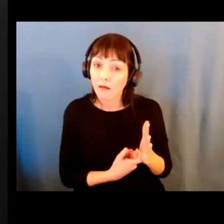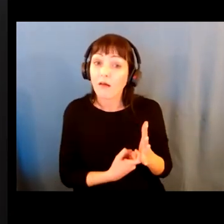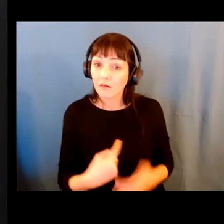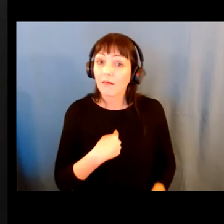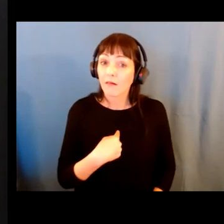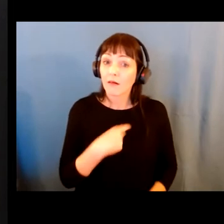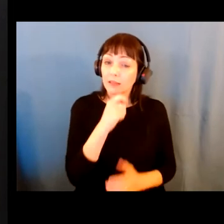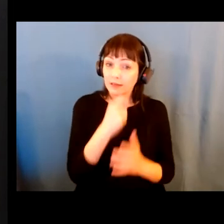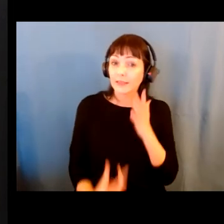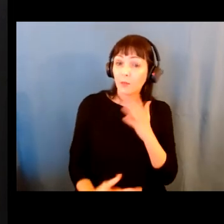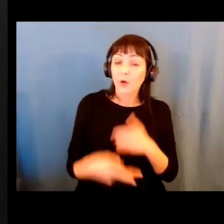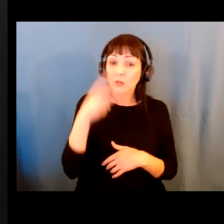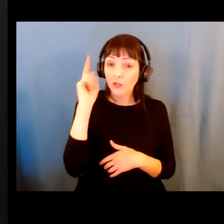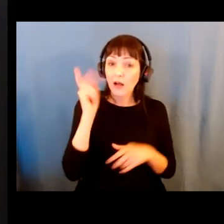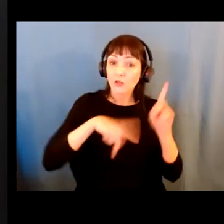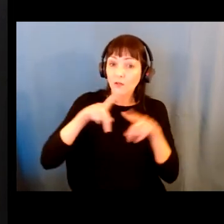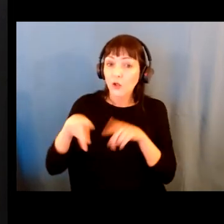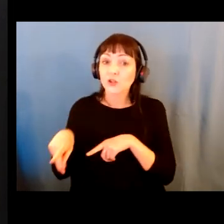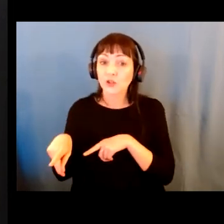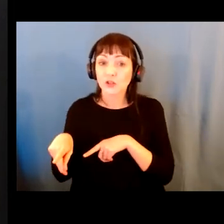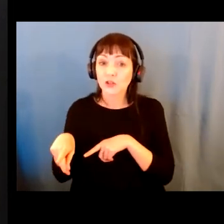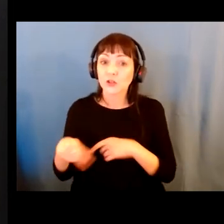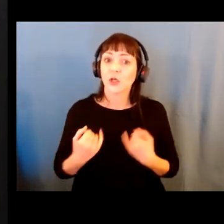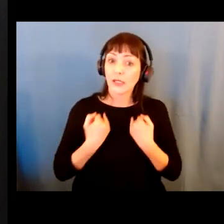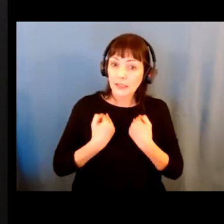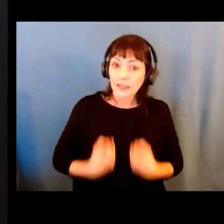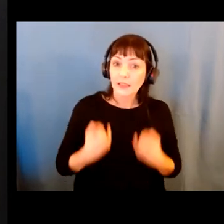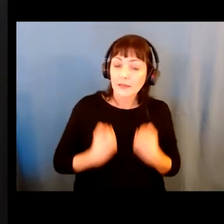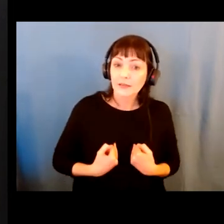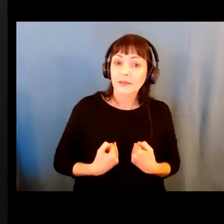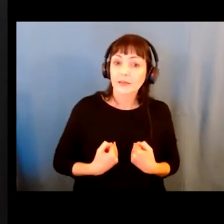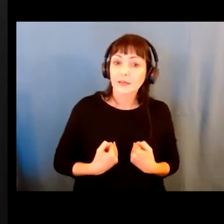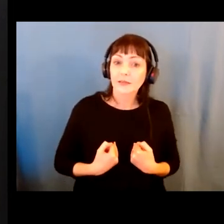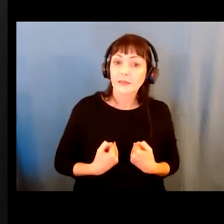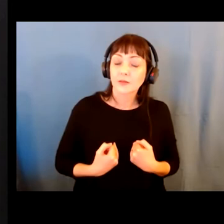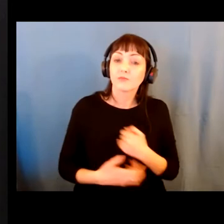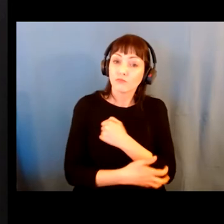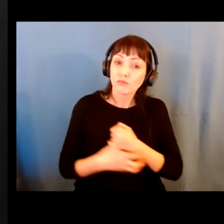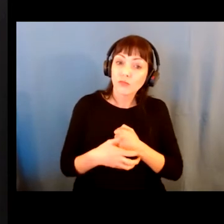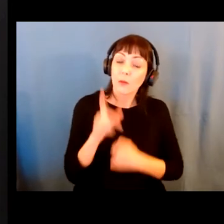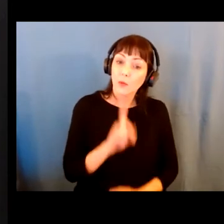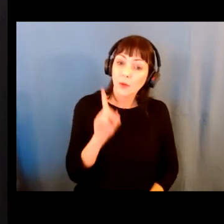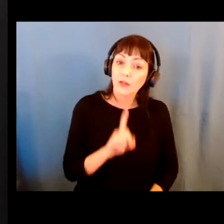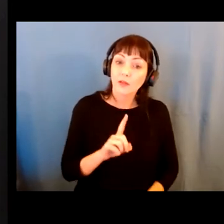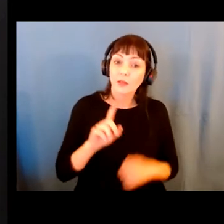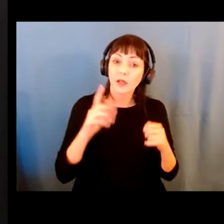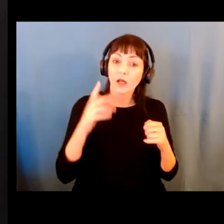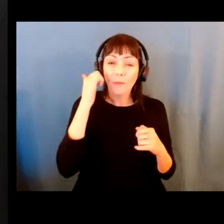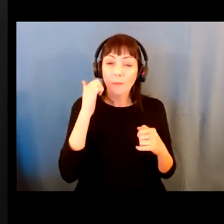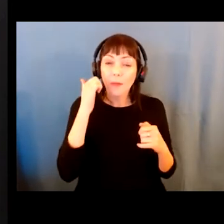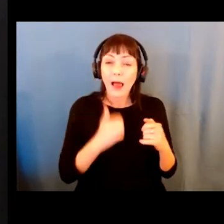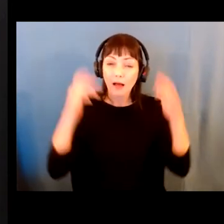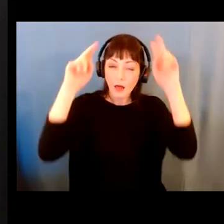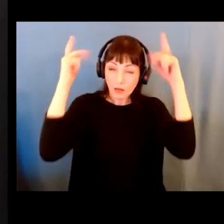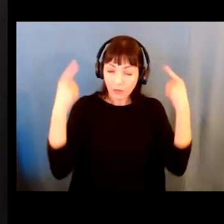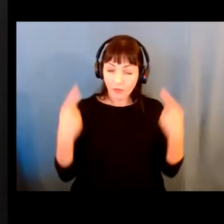I'm a disabled, neurodivergent, chronically ill brown woman with long black